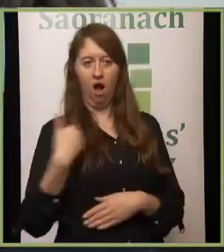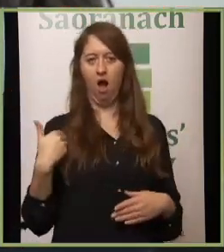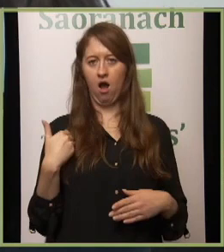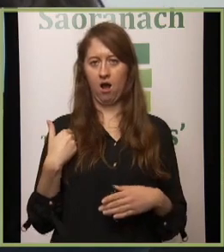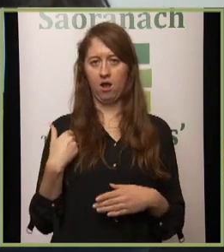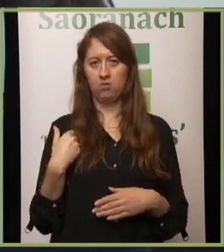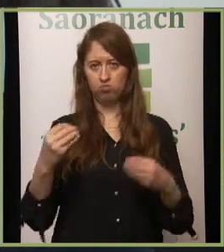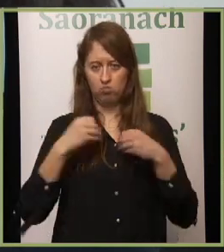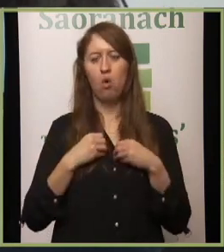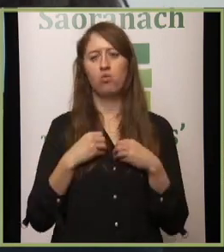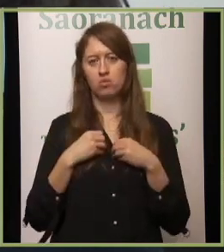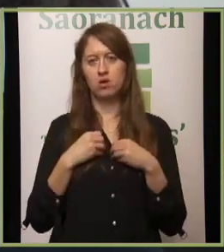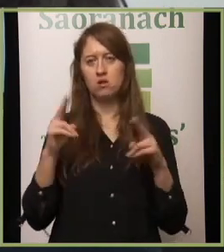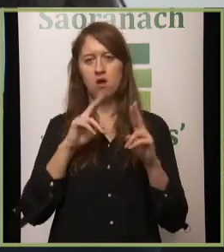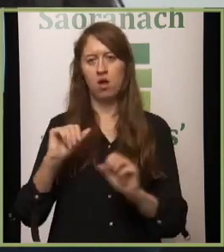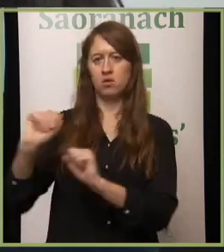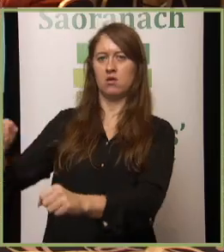says. Okay. Okay. Brendan?